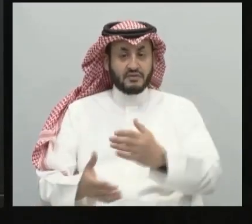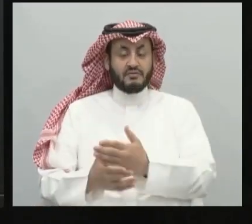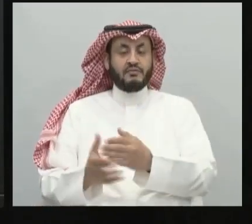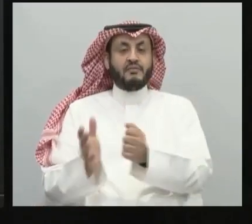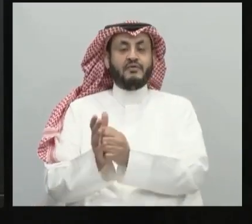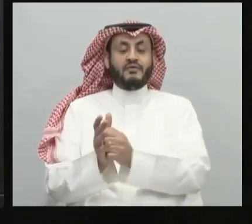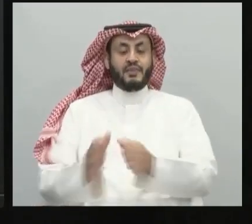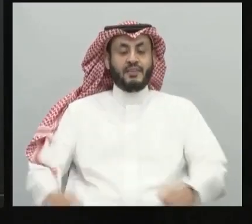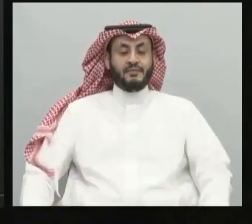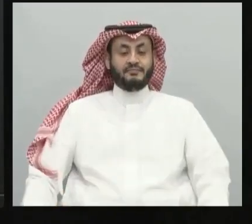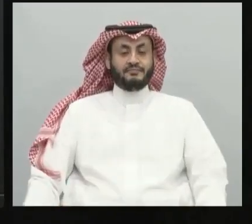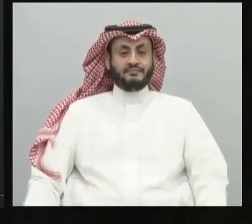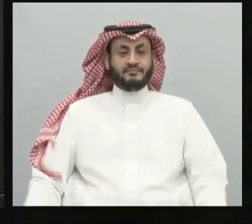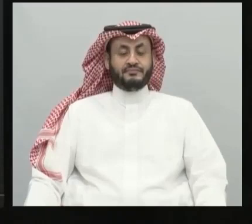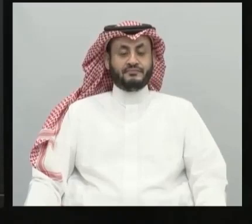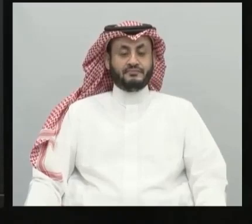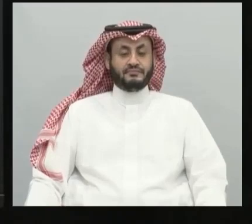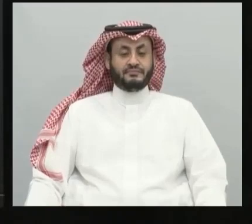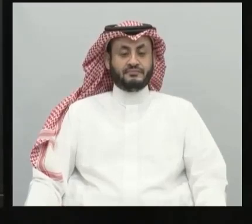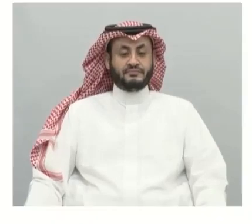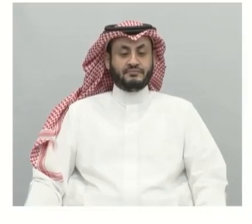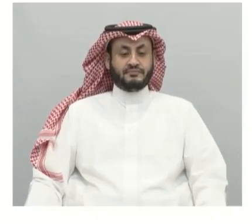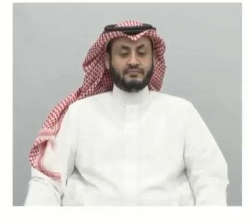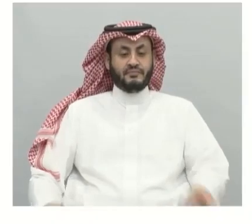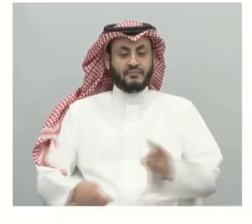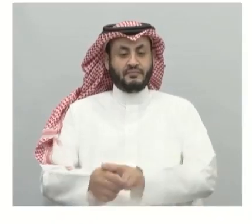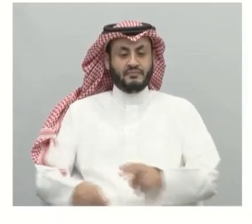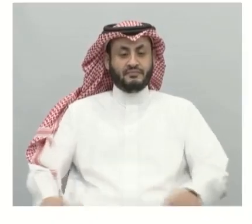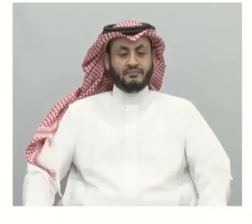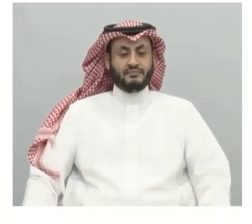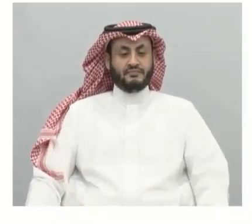gonna play this audio for you one more time.